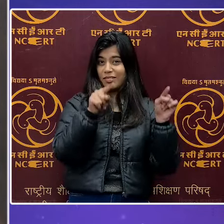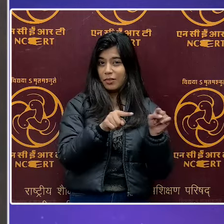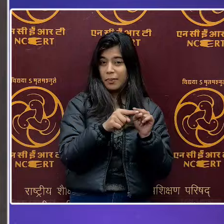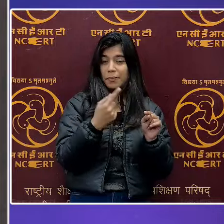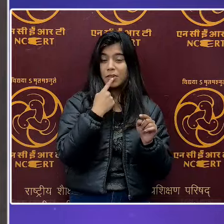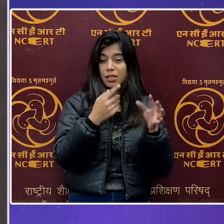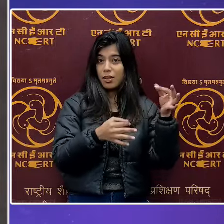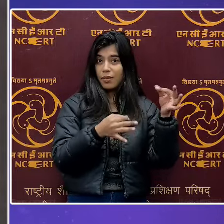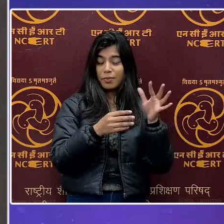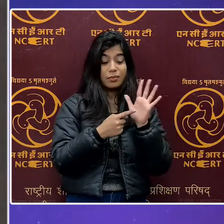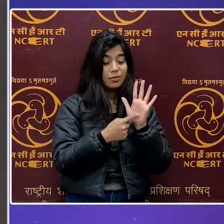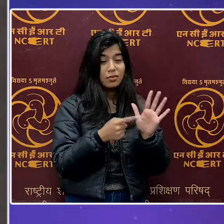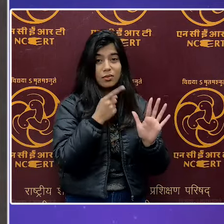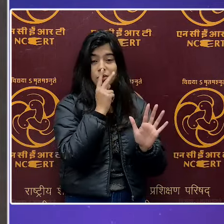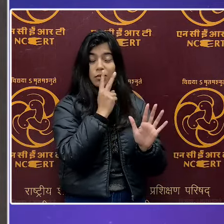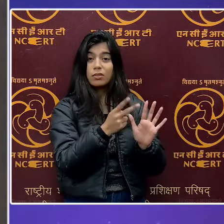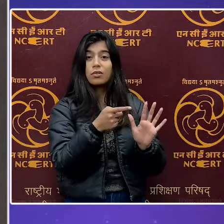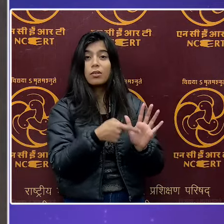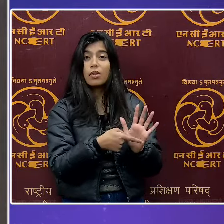paper. You have